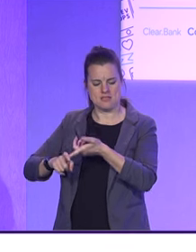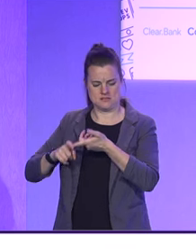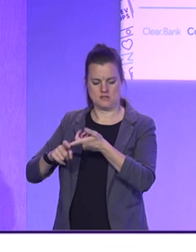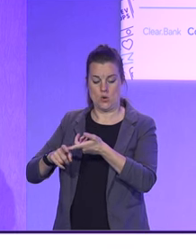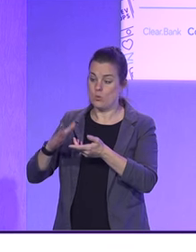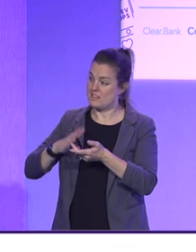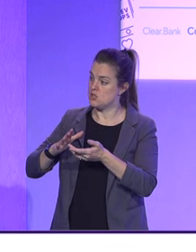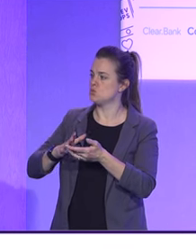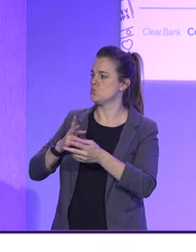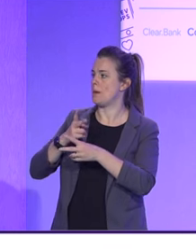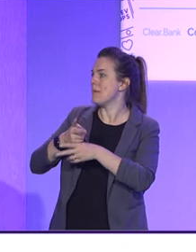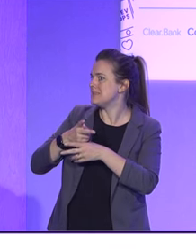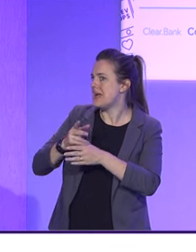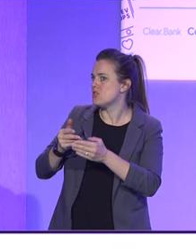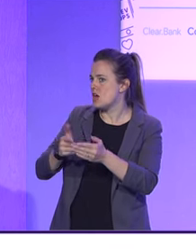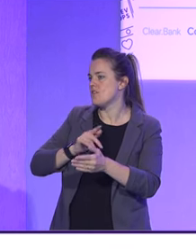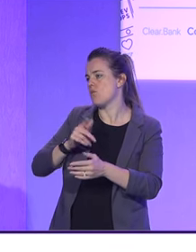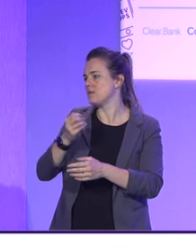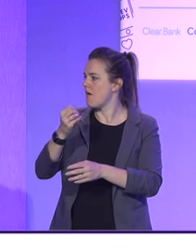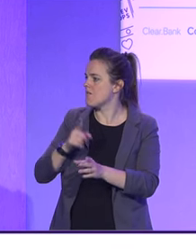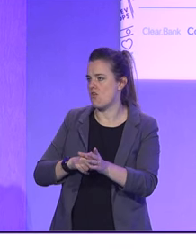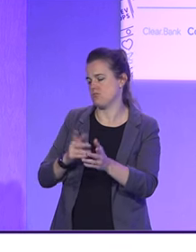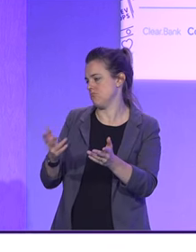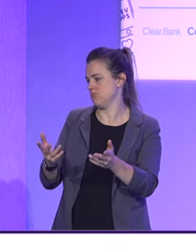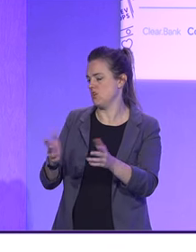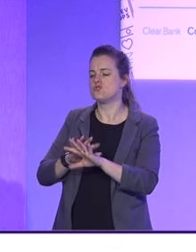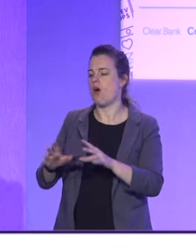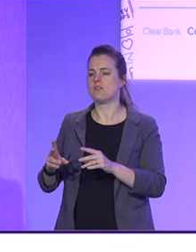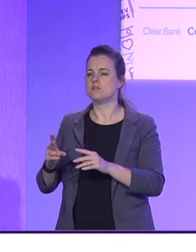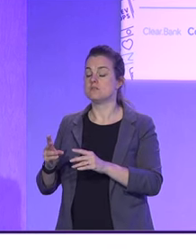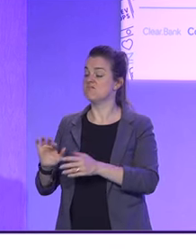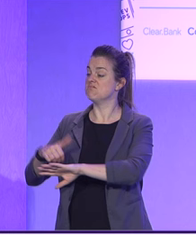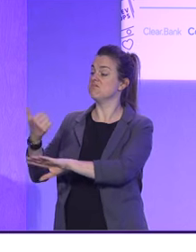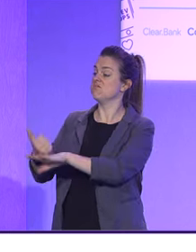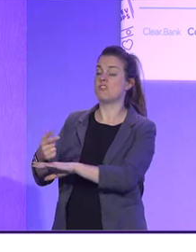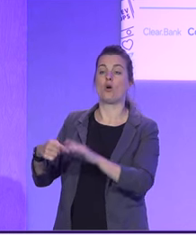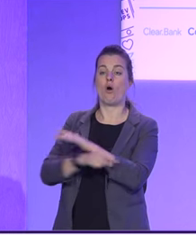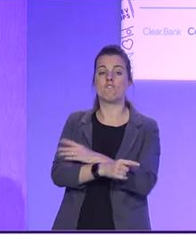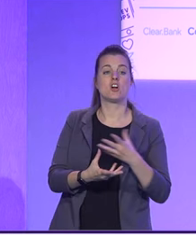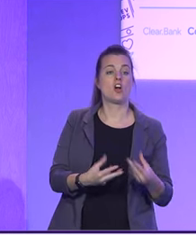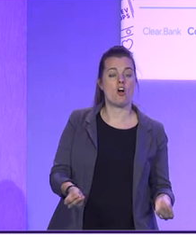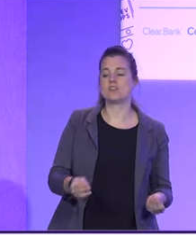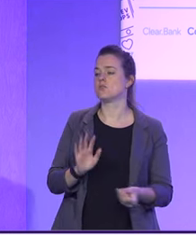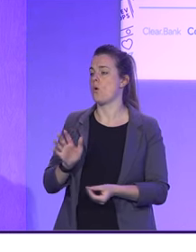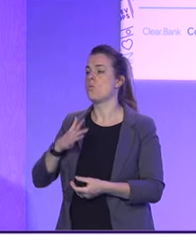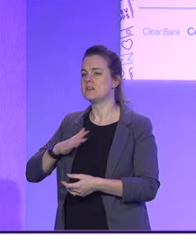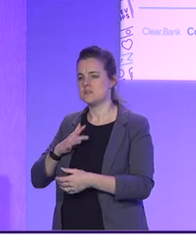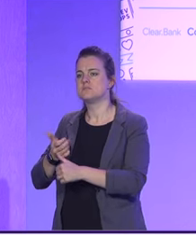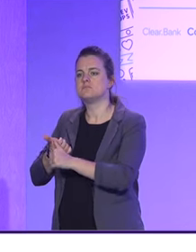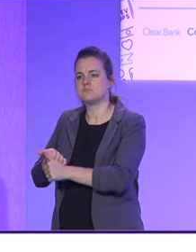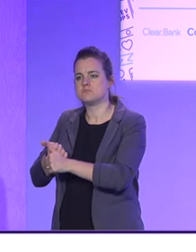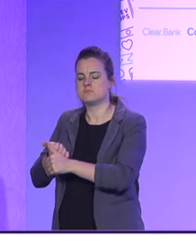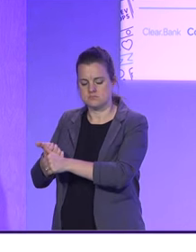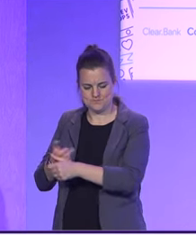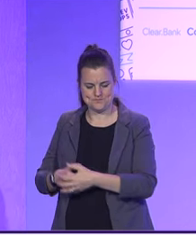same service for 10 years. And basically, be open is going to help us for that. Okay? And how can we be